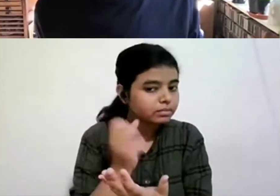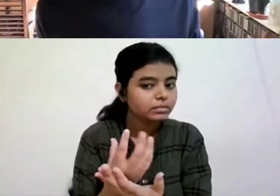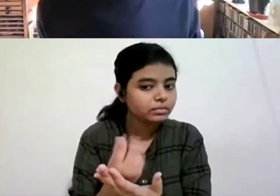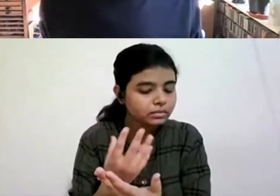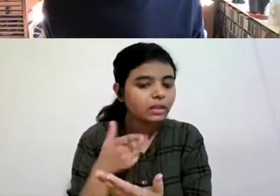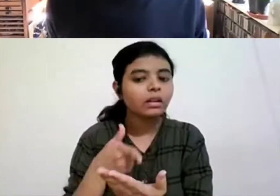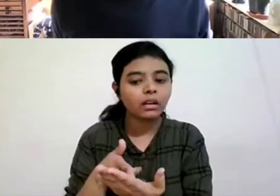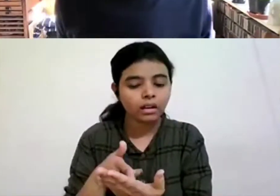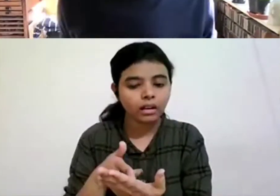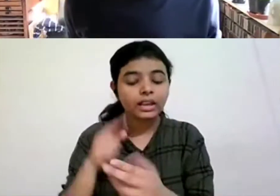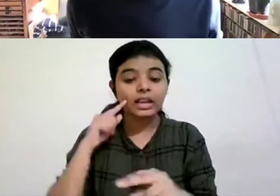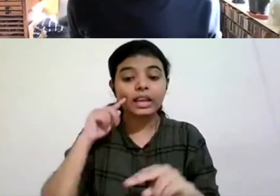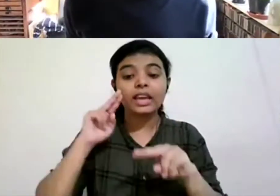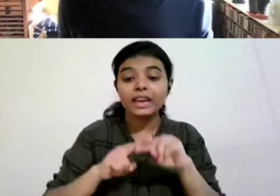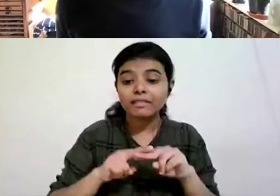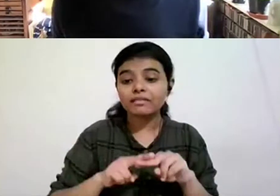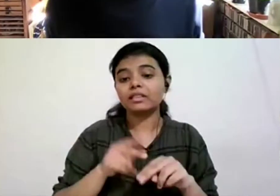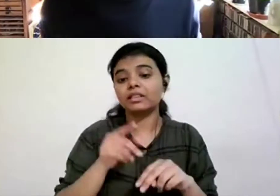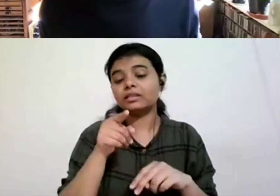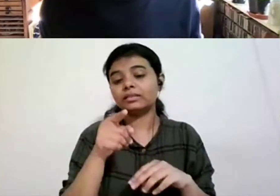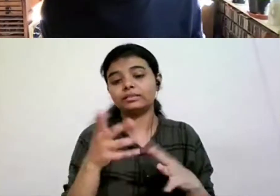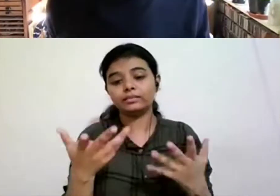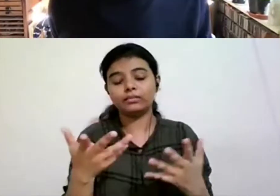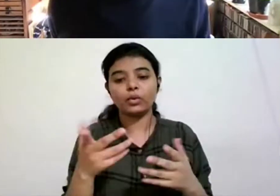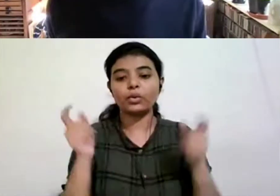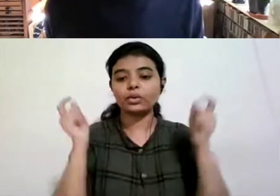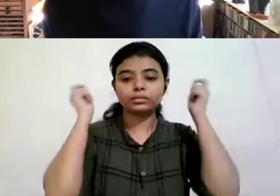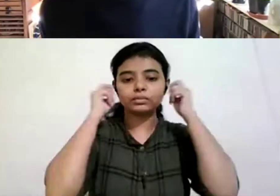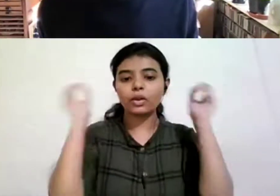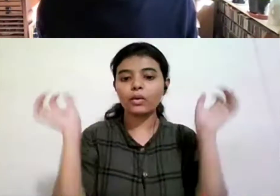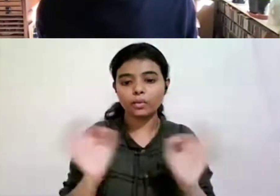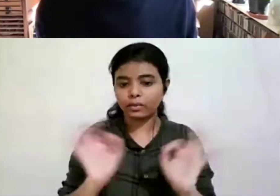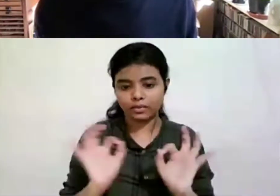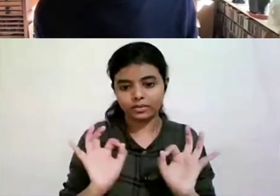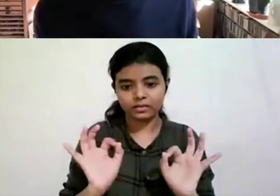if you don't use your earphone,